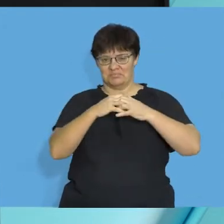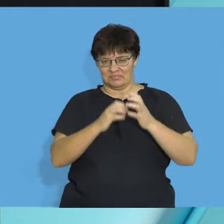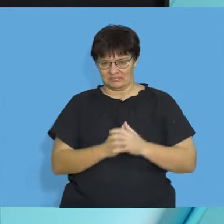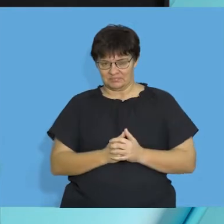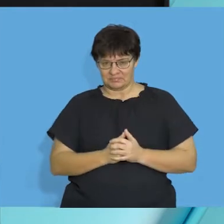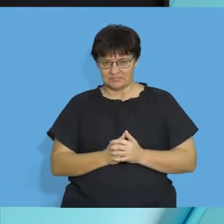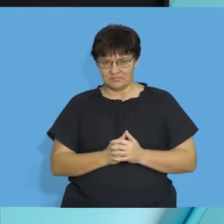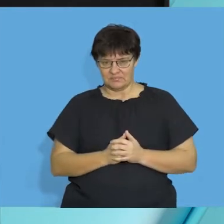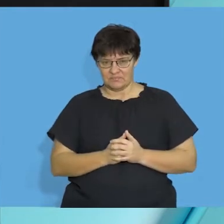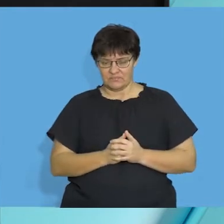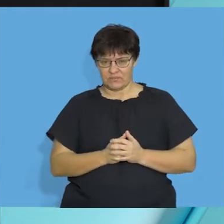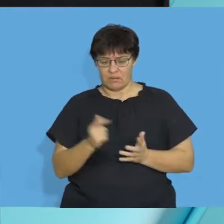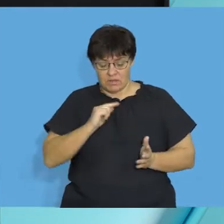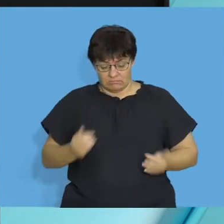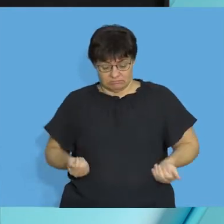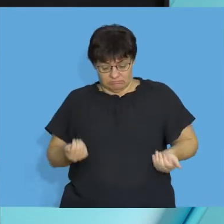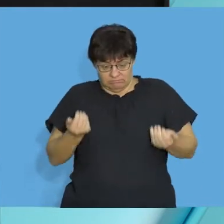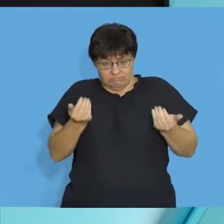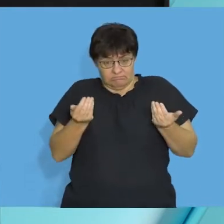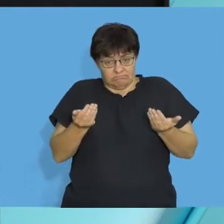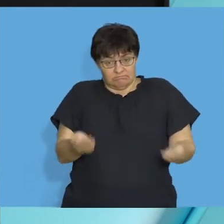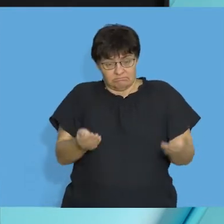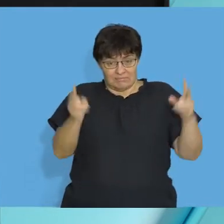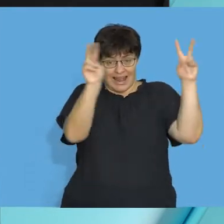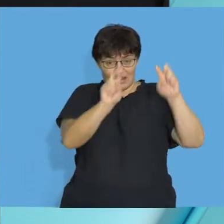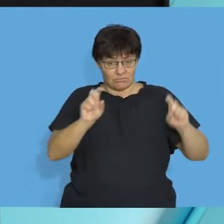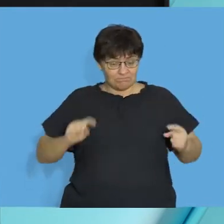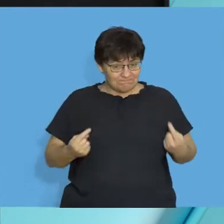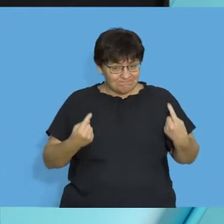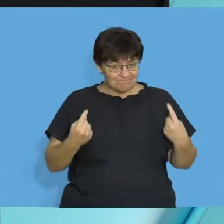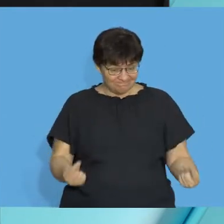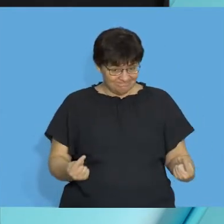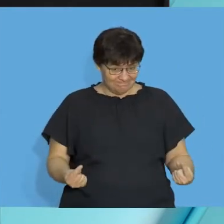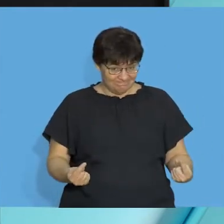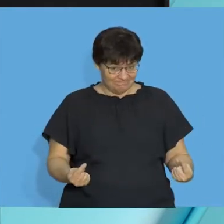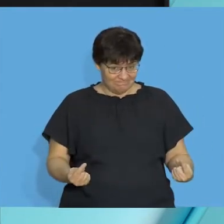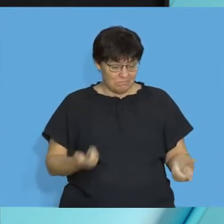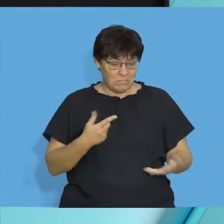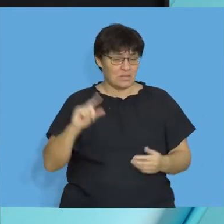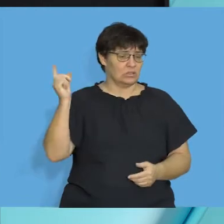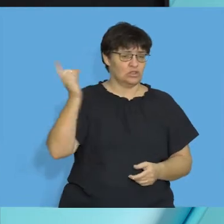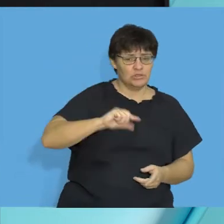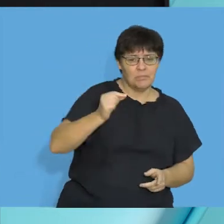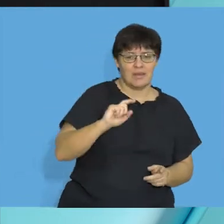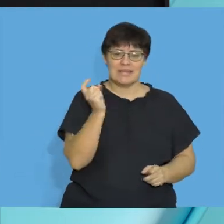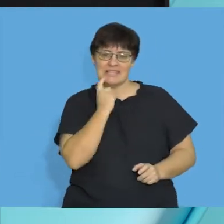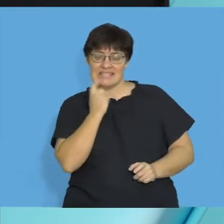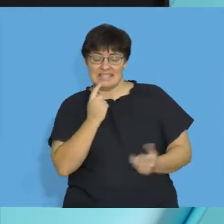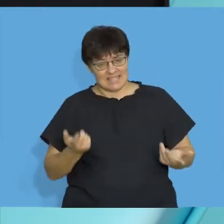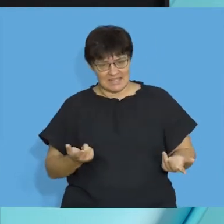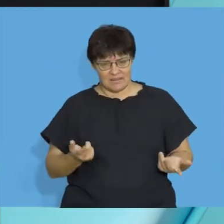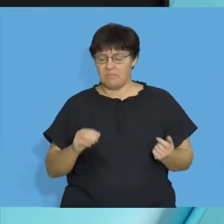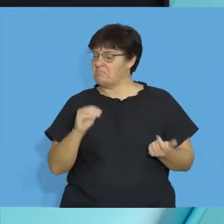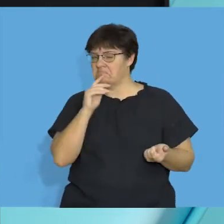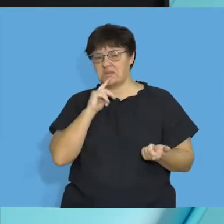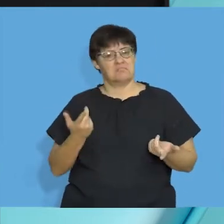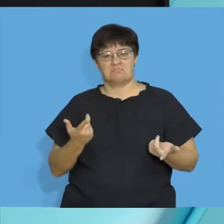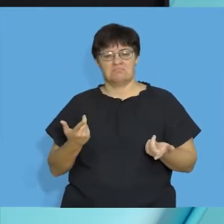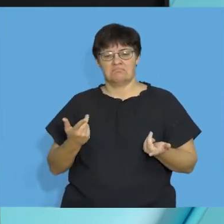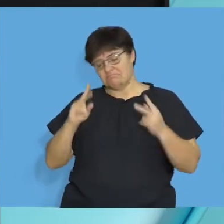without being able to produce electricity in a reasonably cheap and easy way, we would never be able